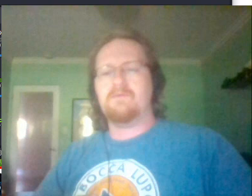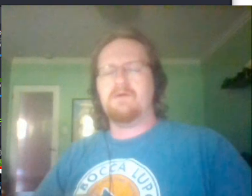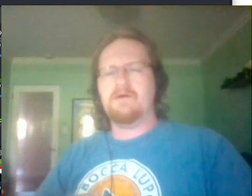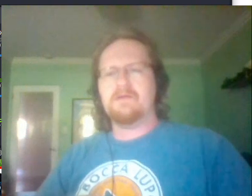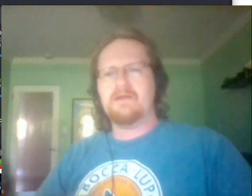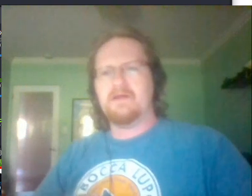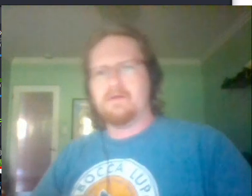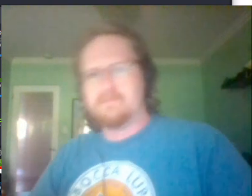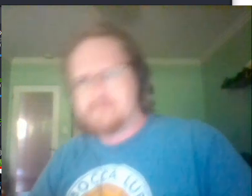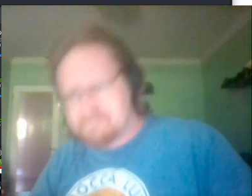We're all done here.